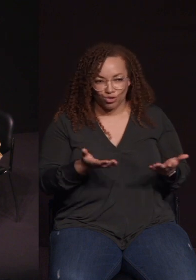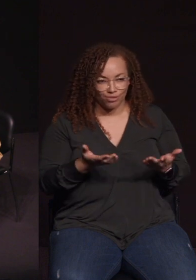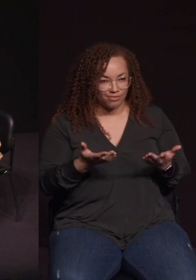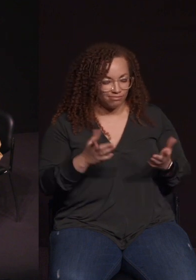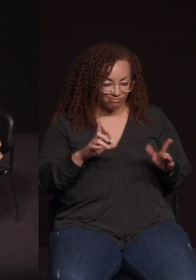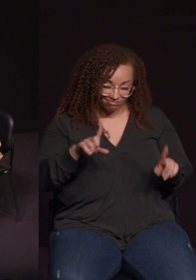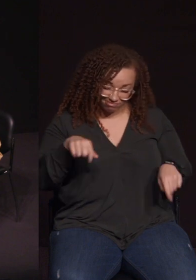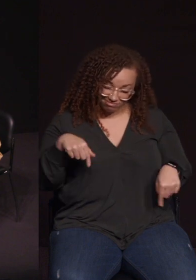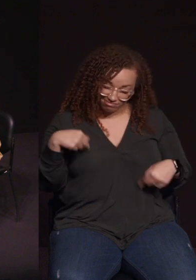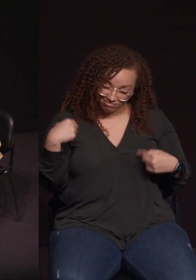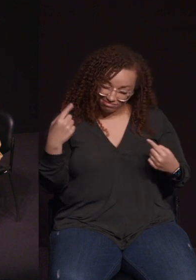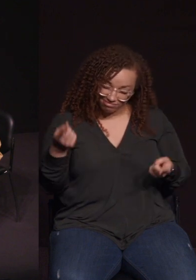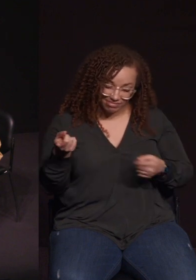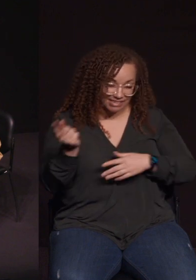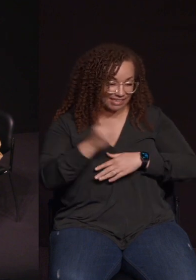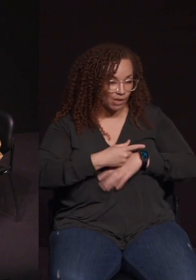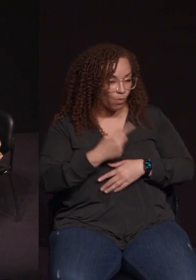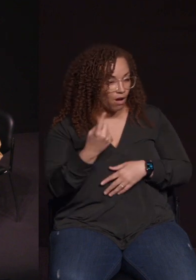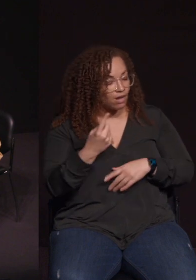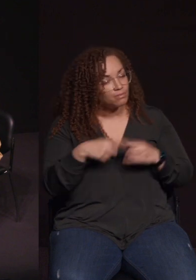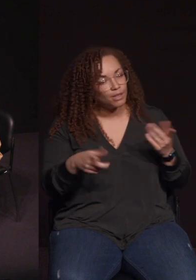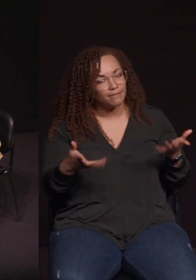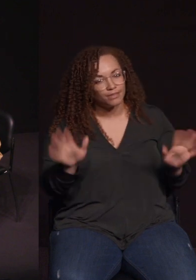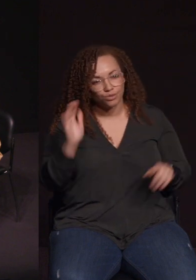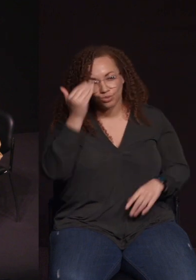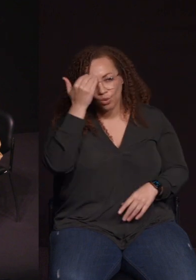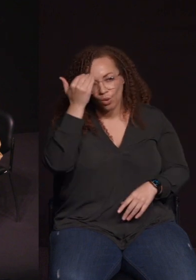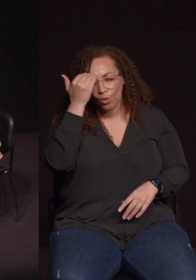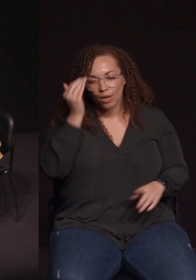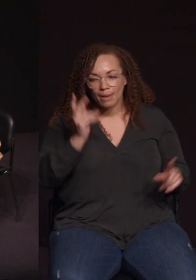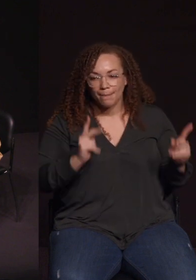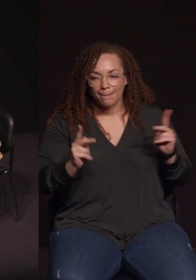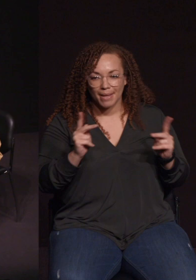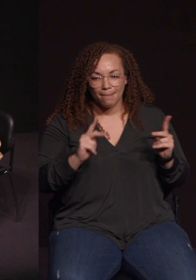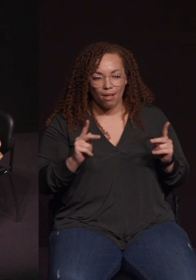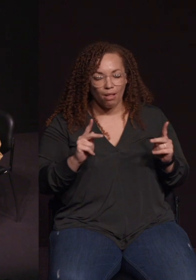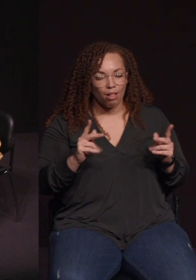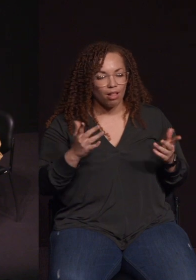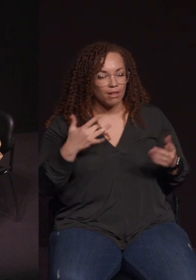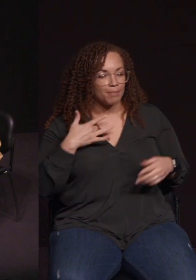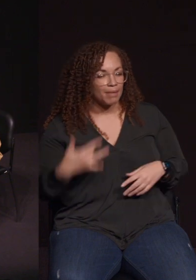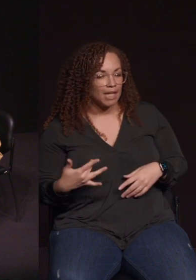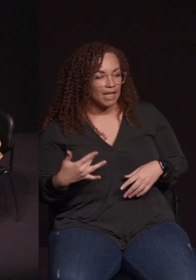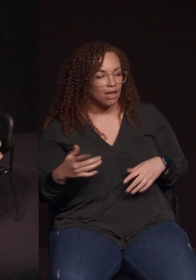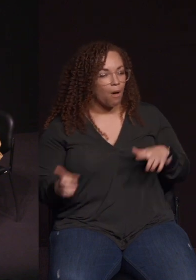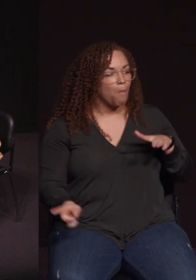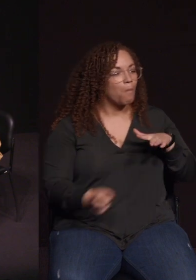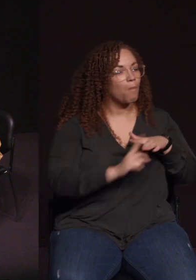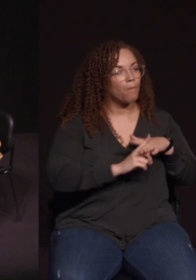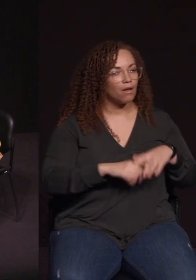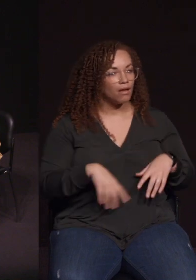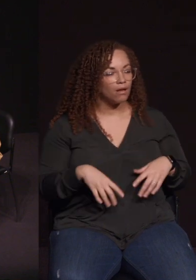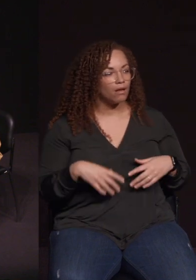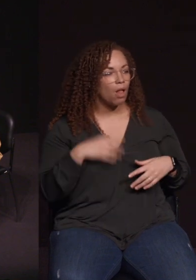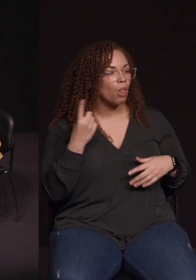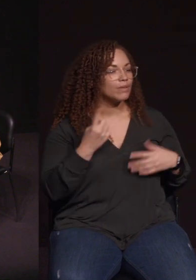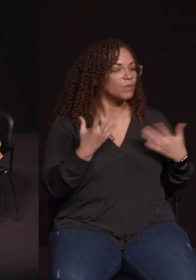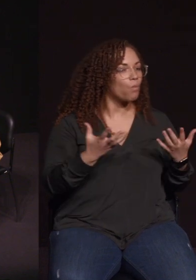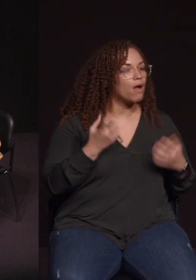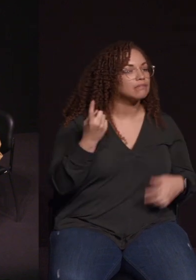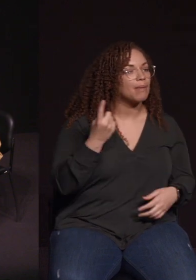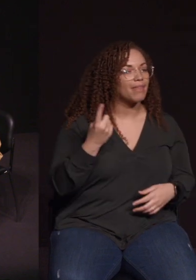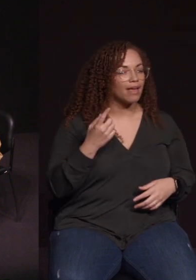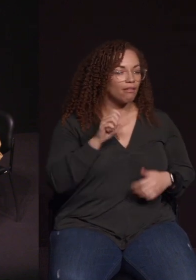right? But we all know that people come in the space and they always want something. It's always, so